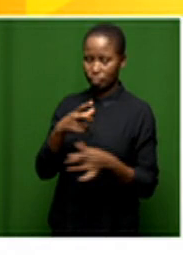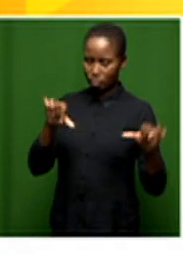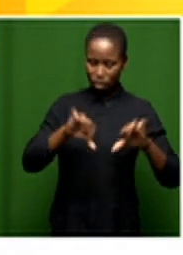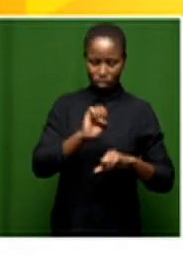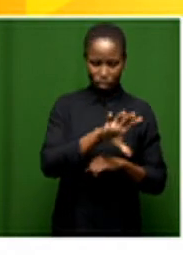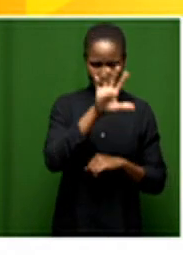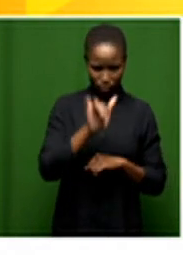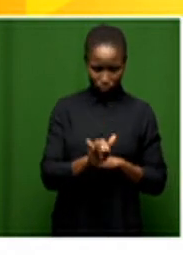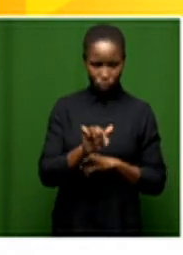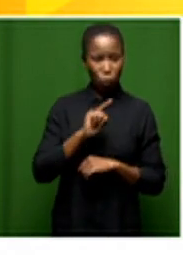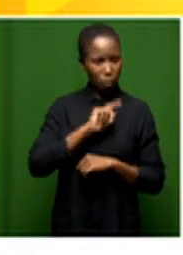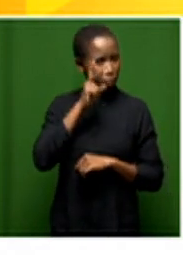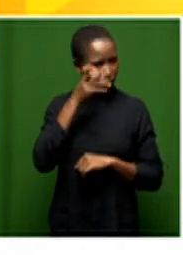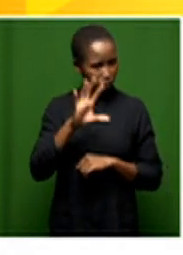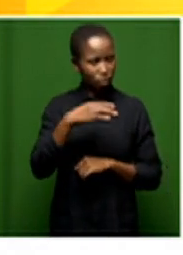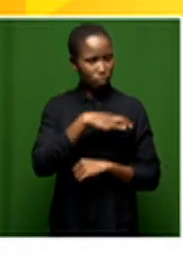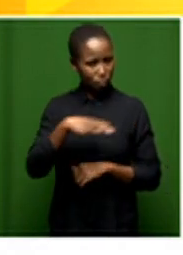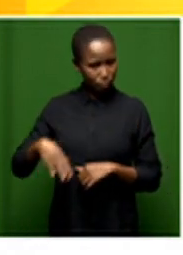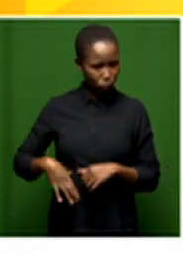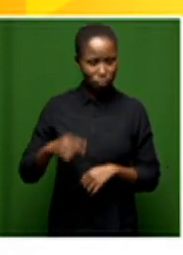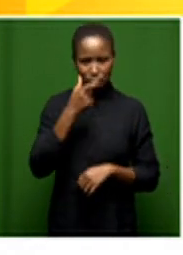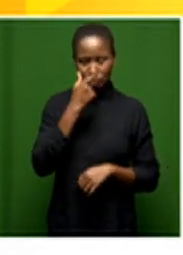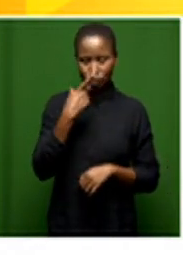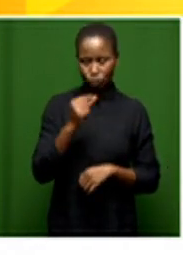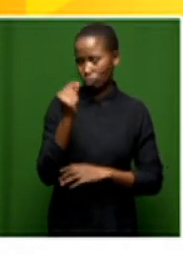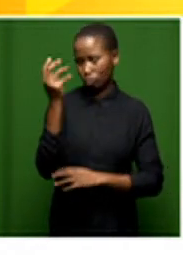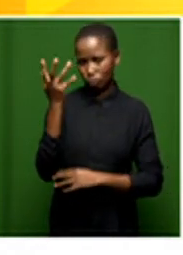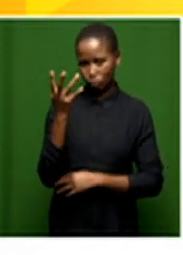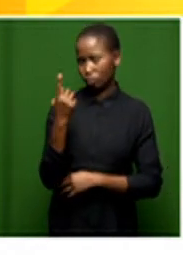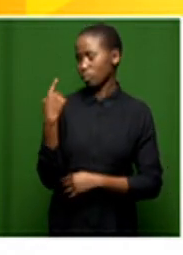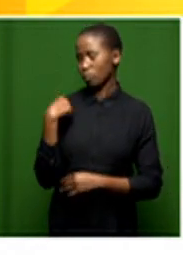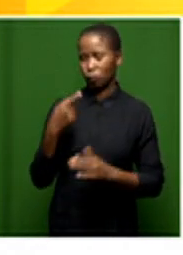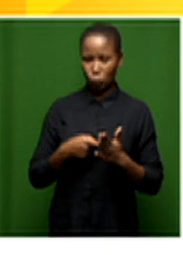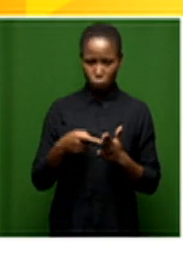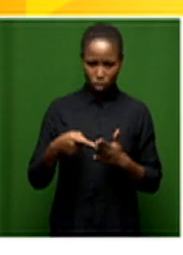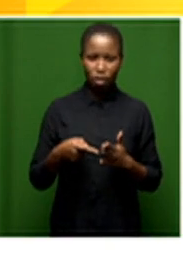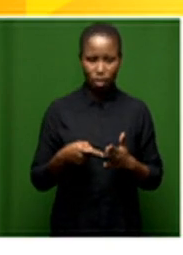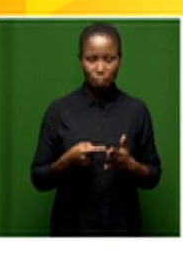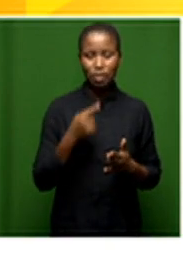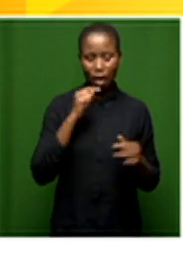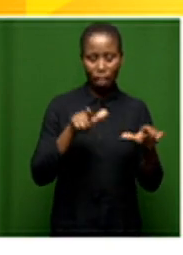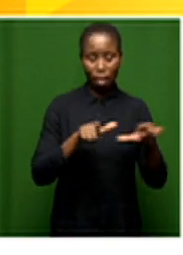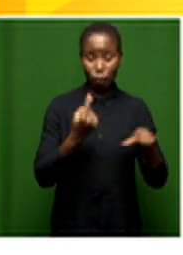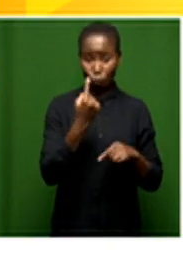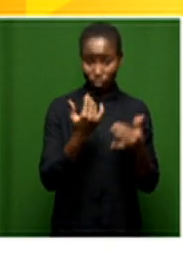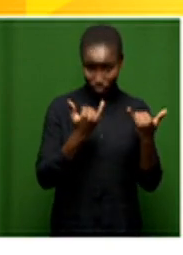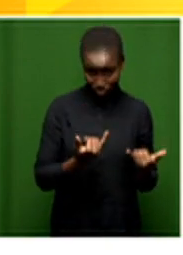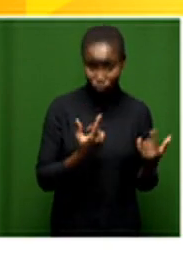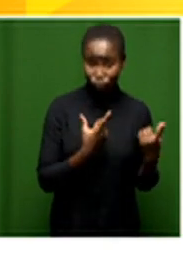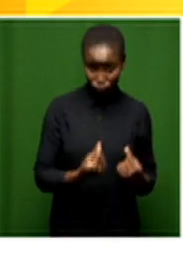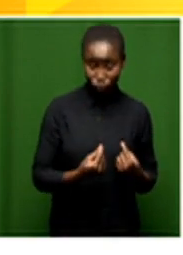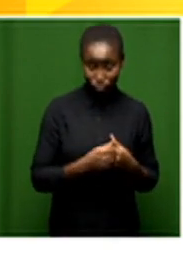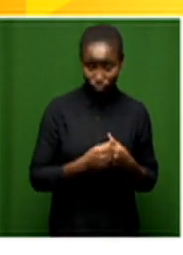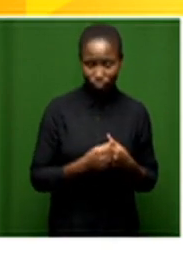African message. We heard the president addressing the nation at the beginning of the week, and level 1 is where we're at. We're